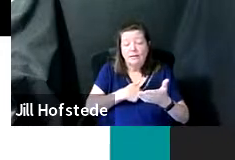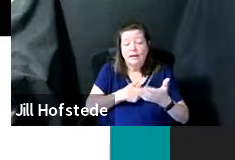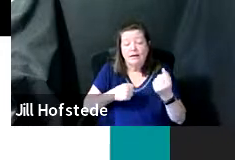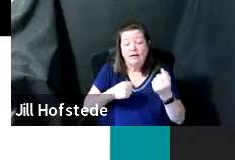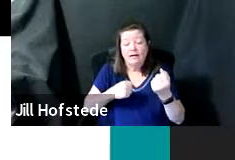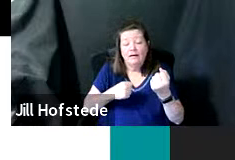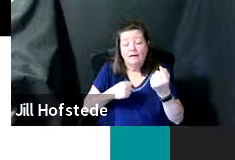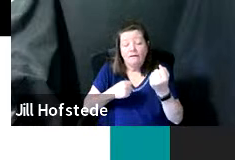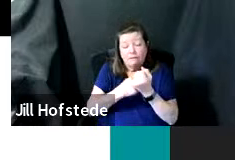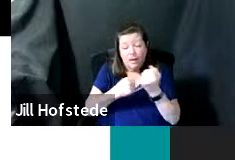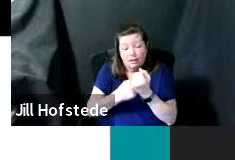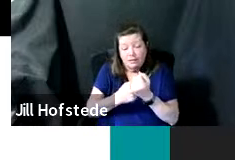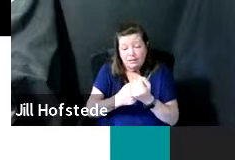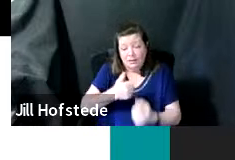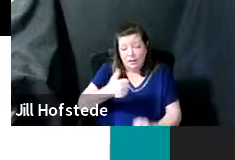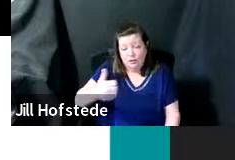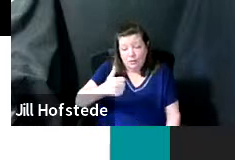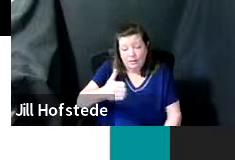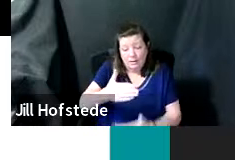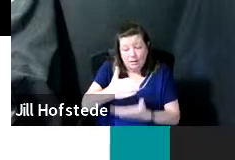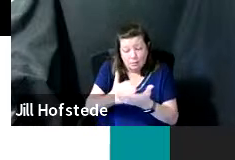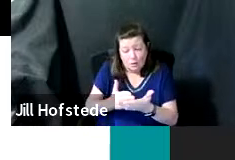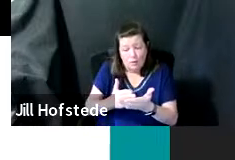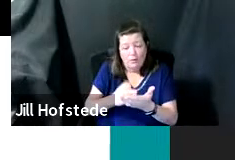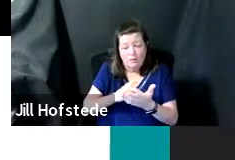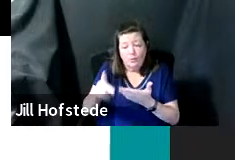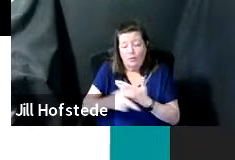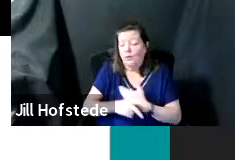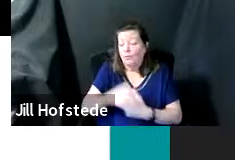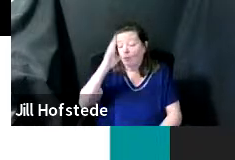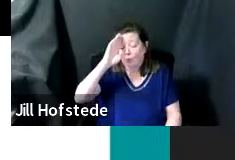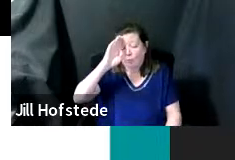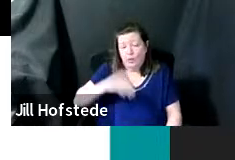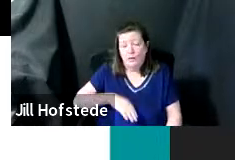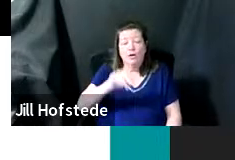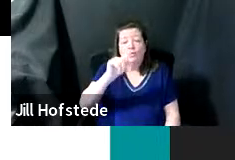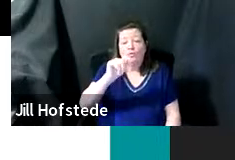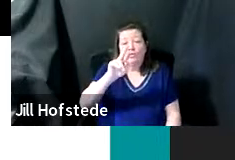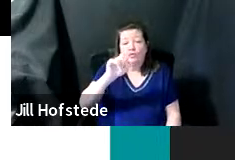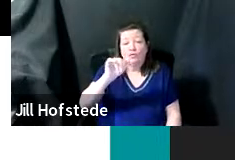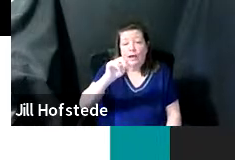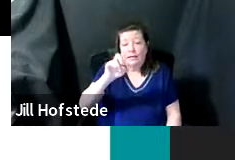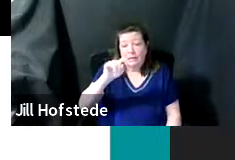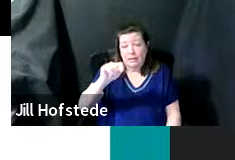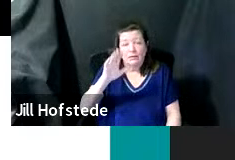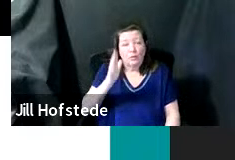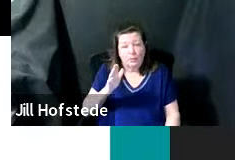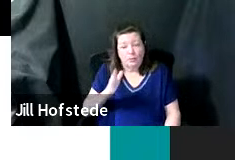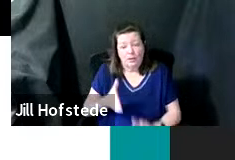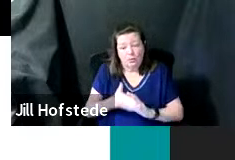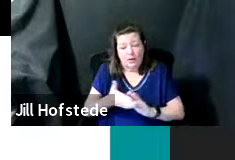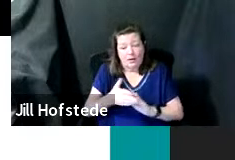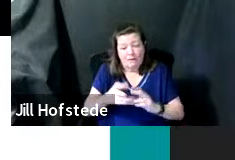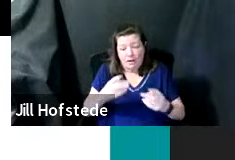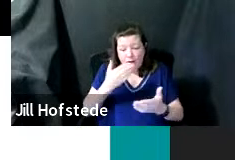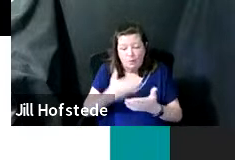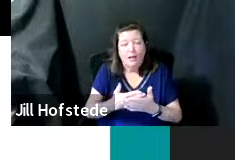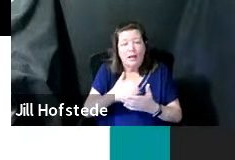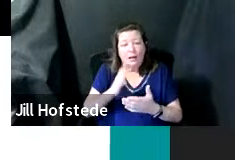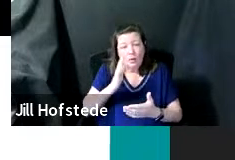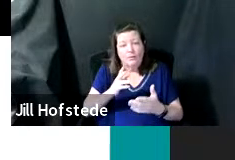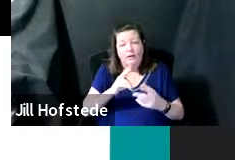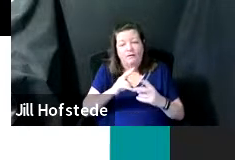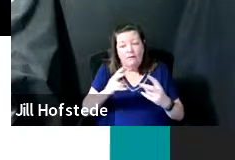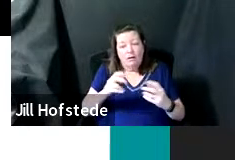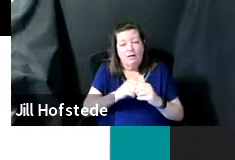transit piece of this program. And we know that transit, you know, is looking to be performing very well, and we think we'll be very competitive for that